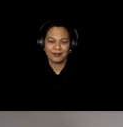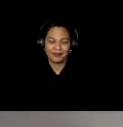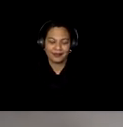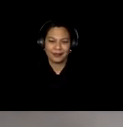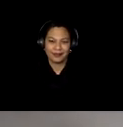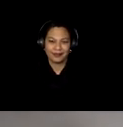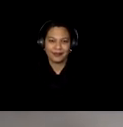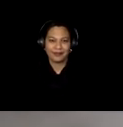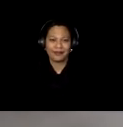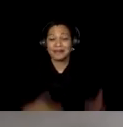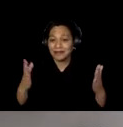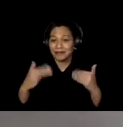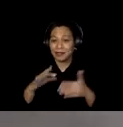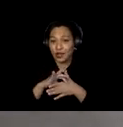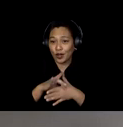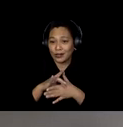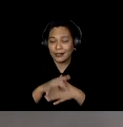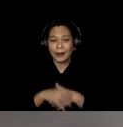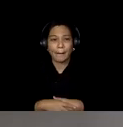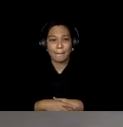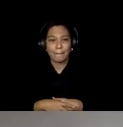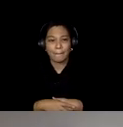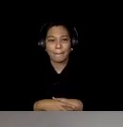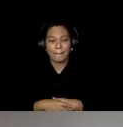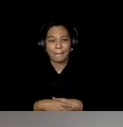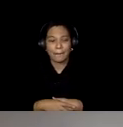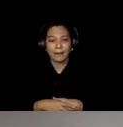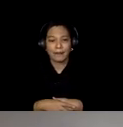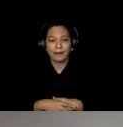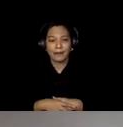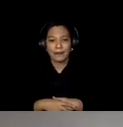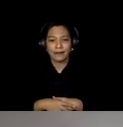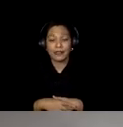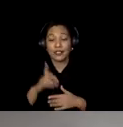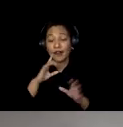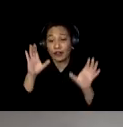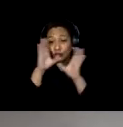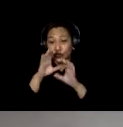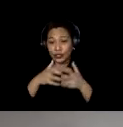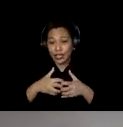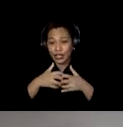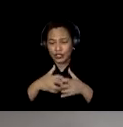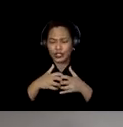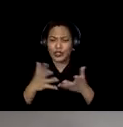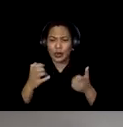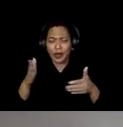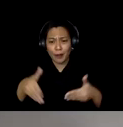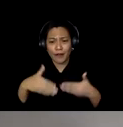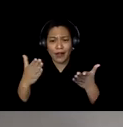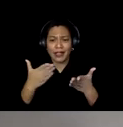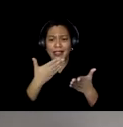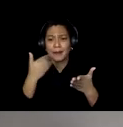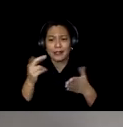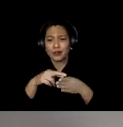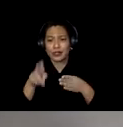So next up, content. Obviously the main goal of search engines, they're trying to deliver the best possible results to the